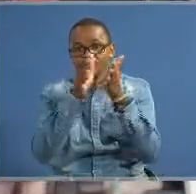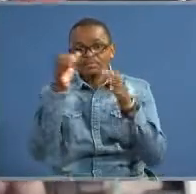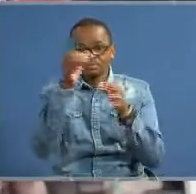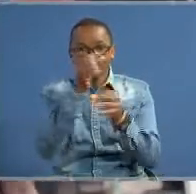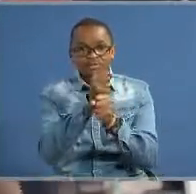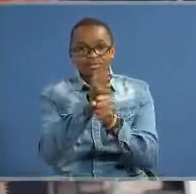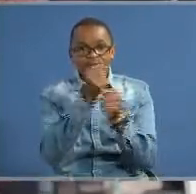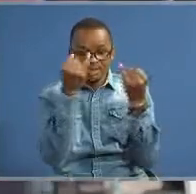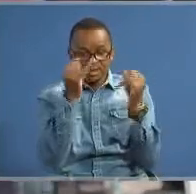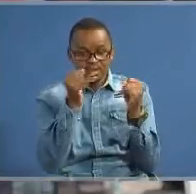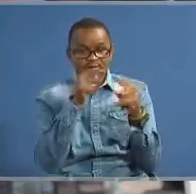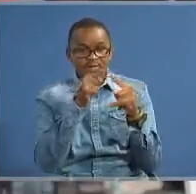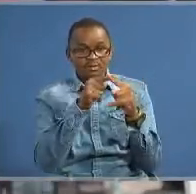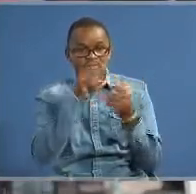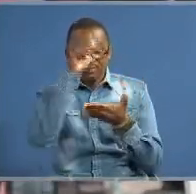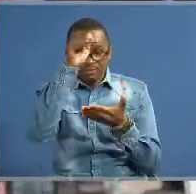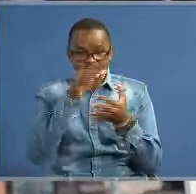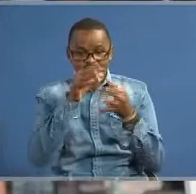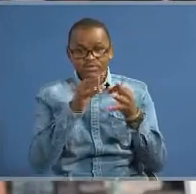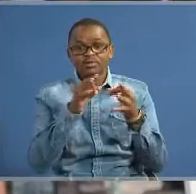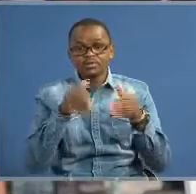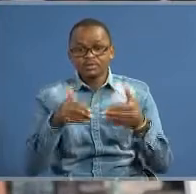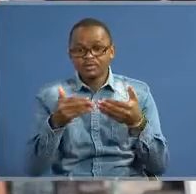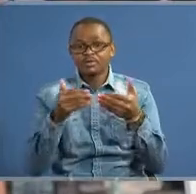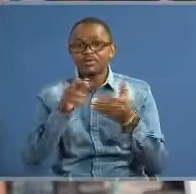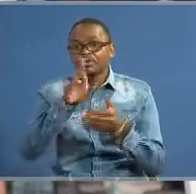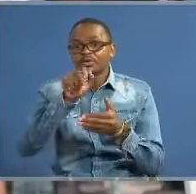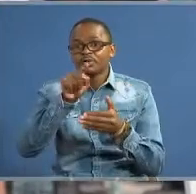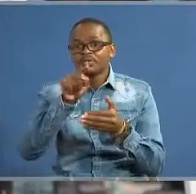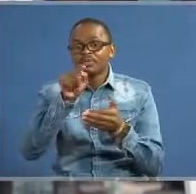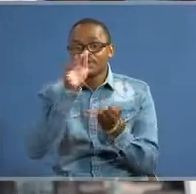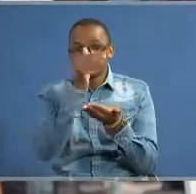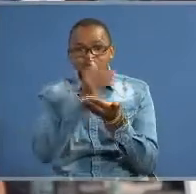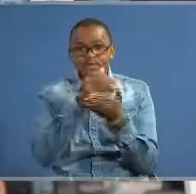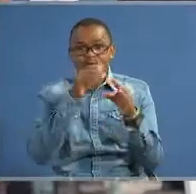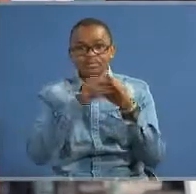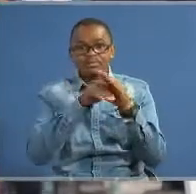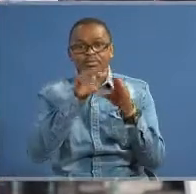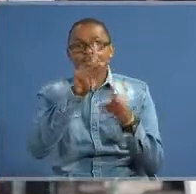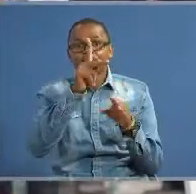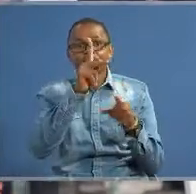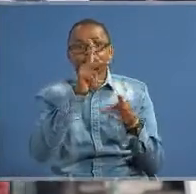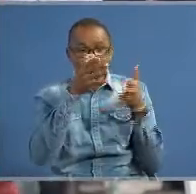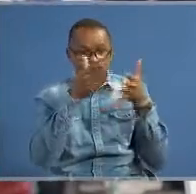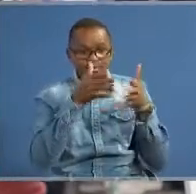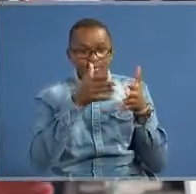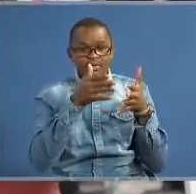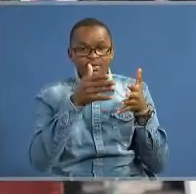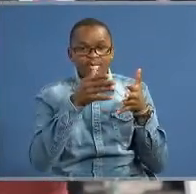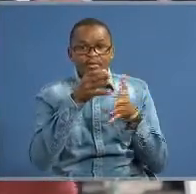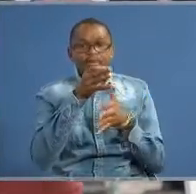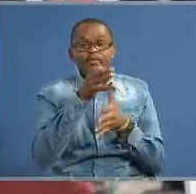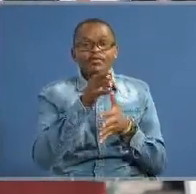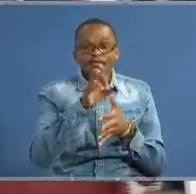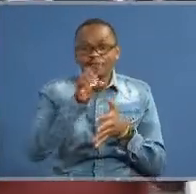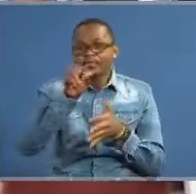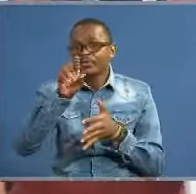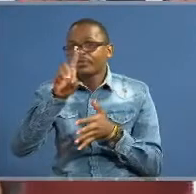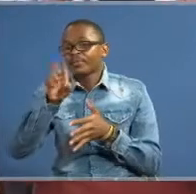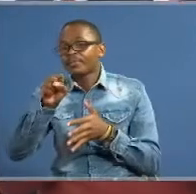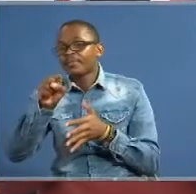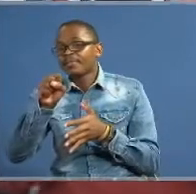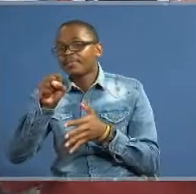Association, and now to the reduction of the lending rate by the Central Bank of Kenya. With all these baskets of goodies at their